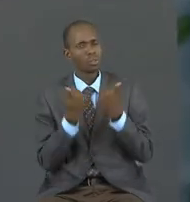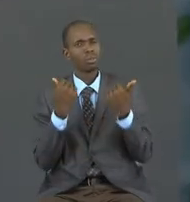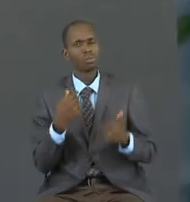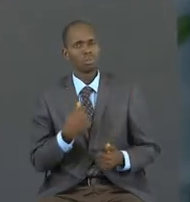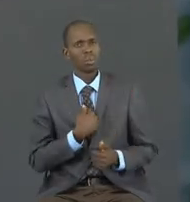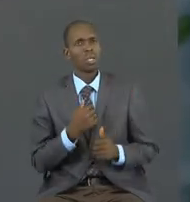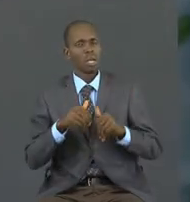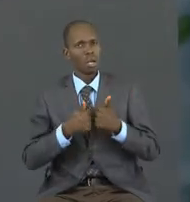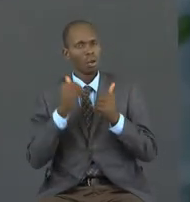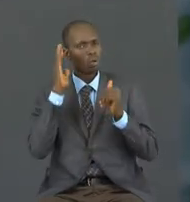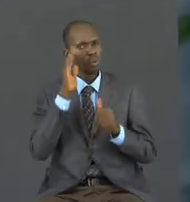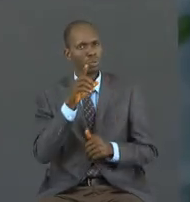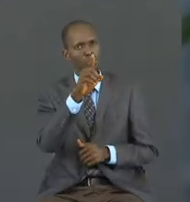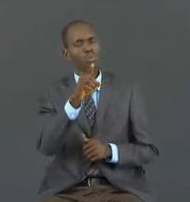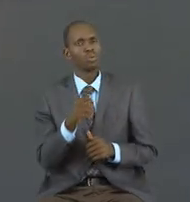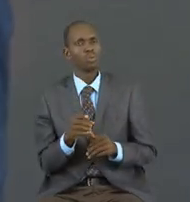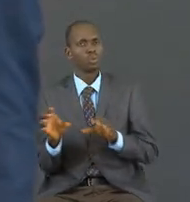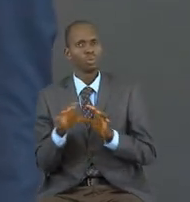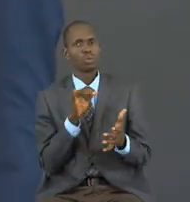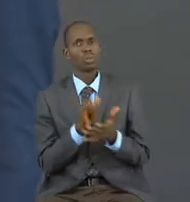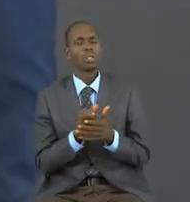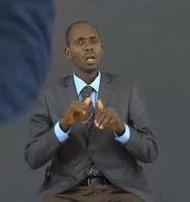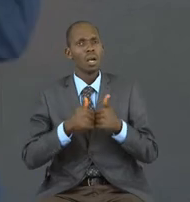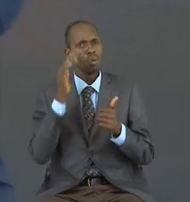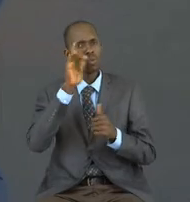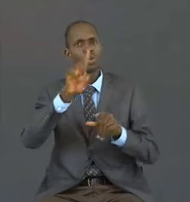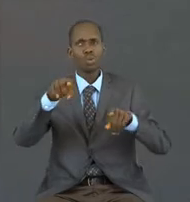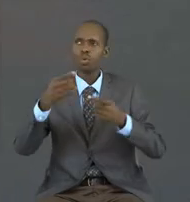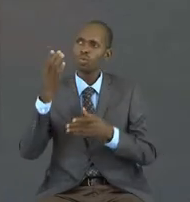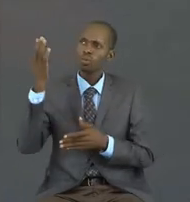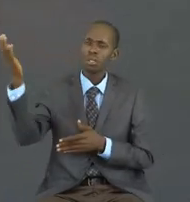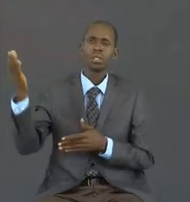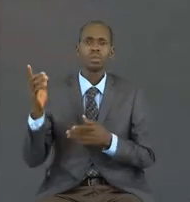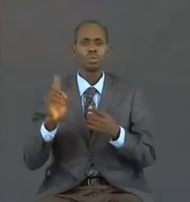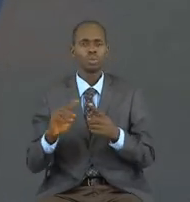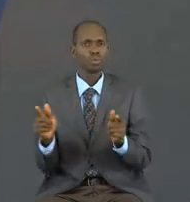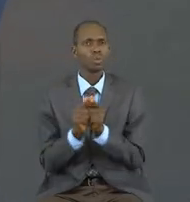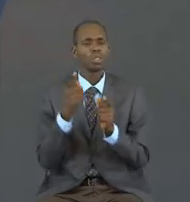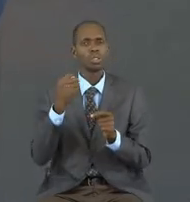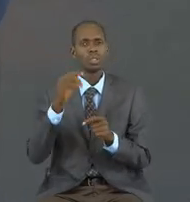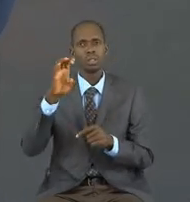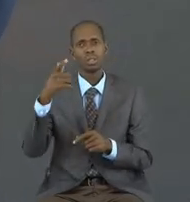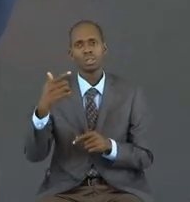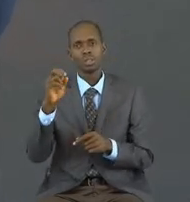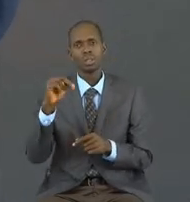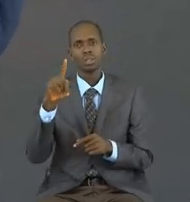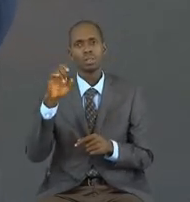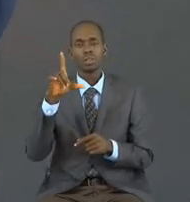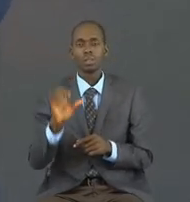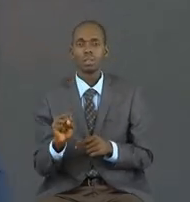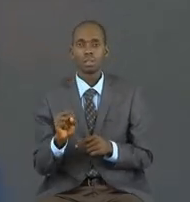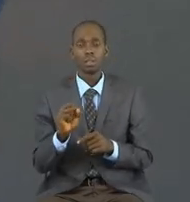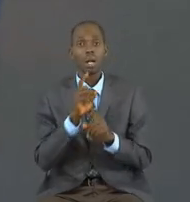first-rate apostle. How could you go there to the Gentiles? The answer, the Holy Spirit bid